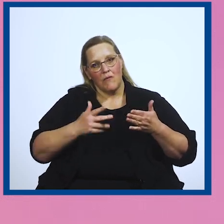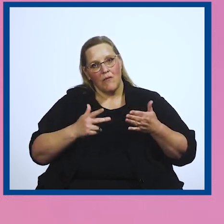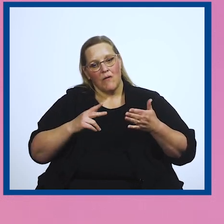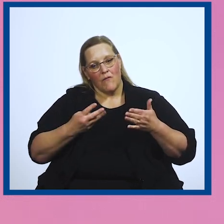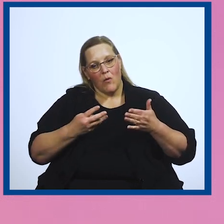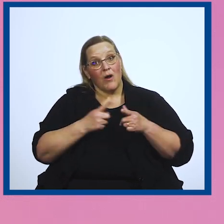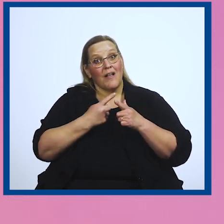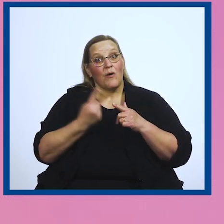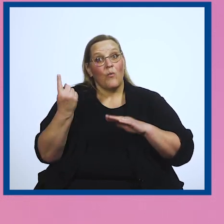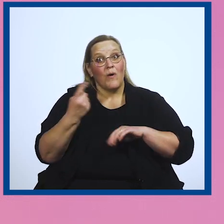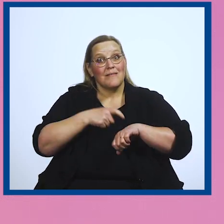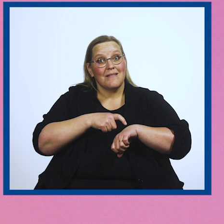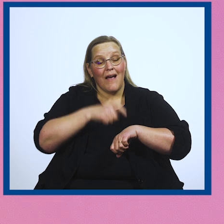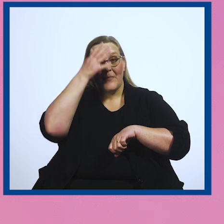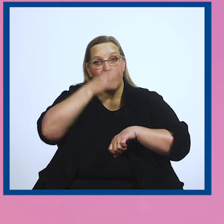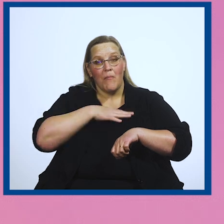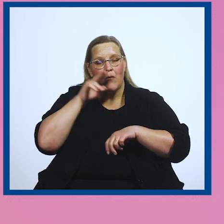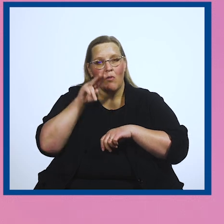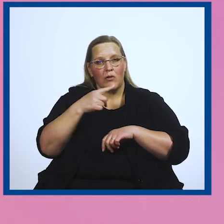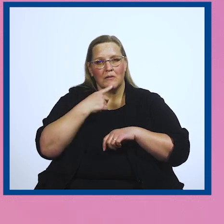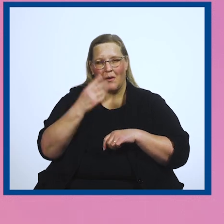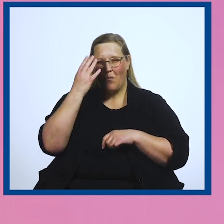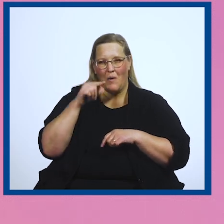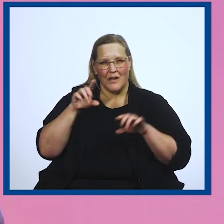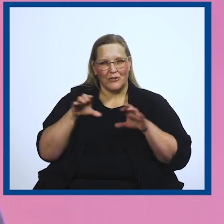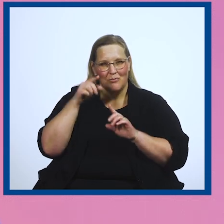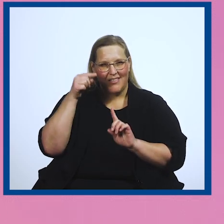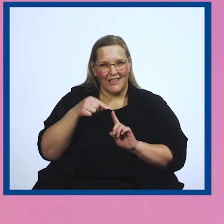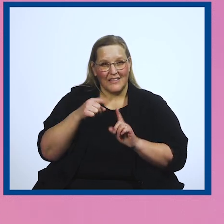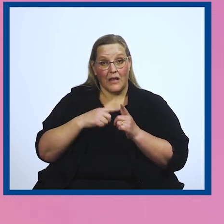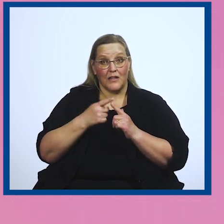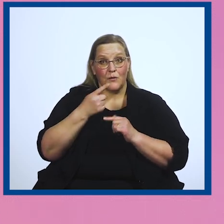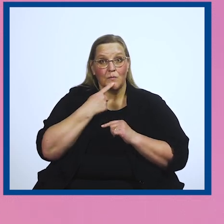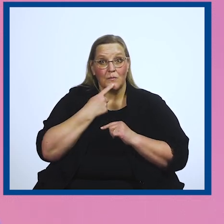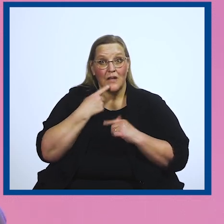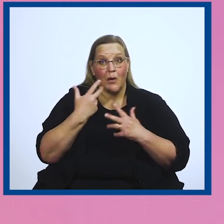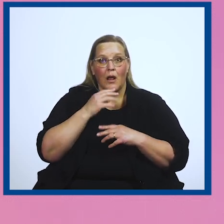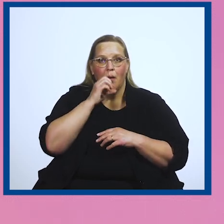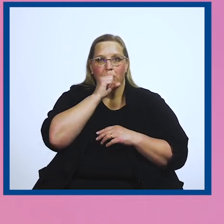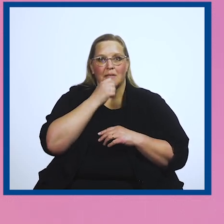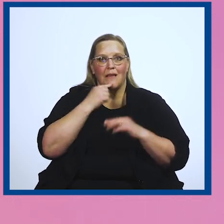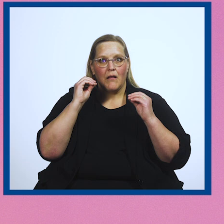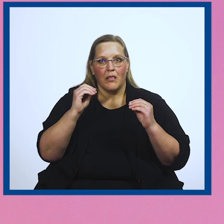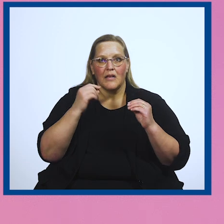say, why are you doing this? And then don't say anything. Don't say something like, I don't want to